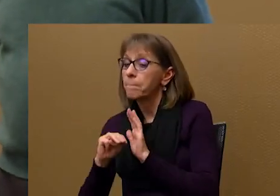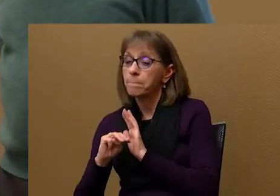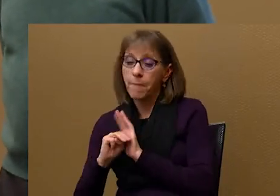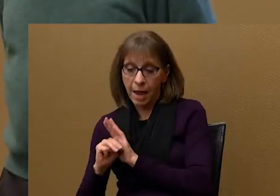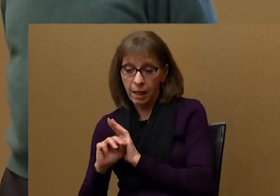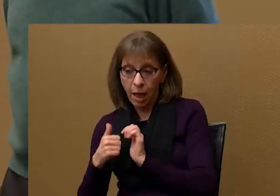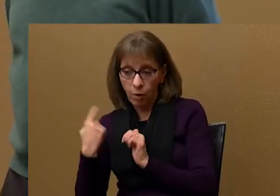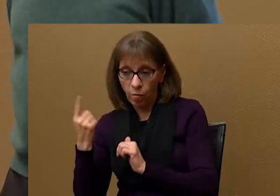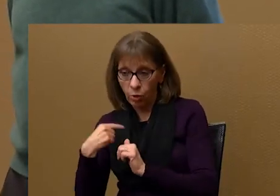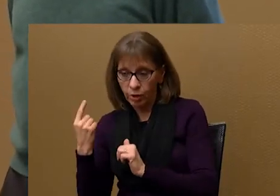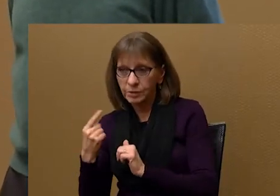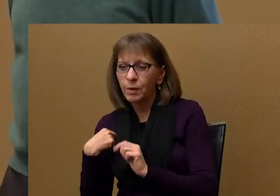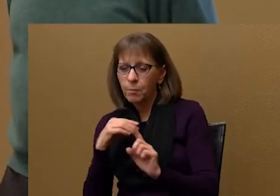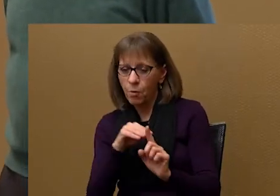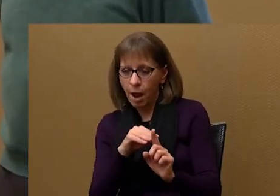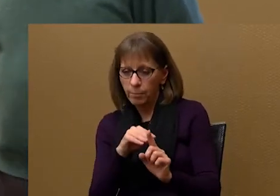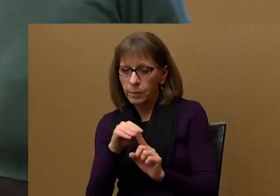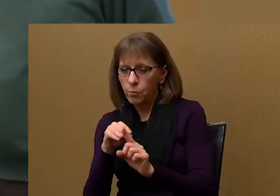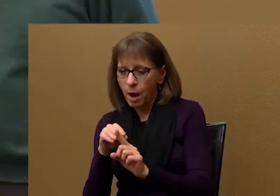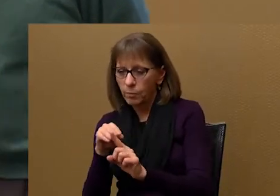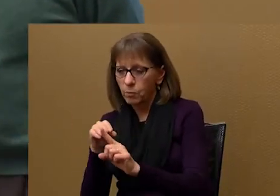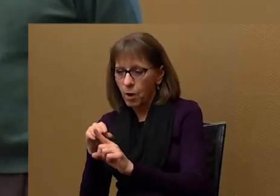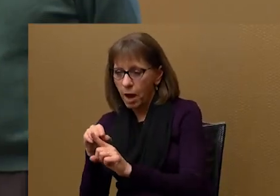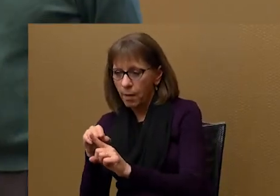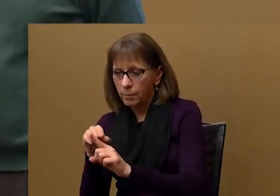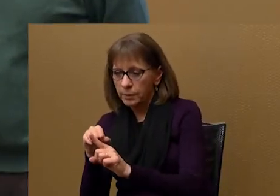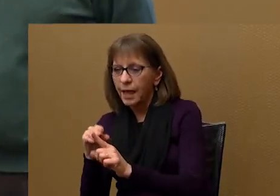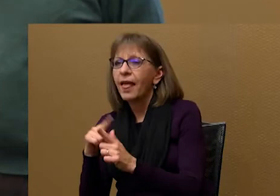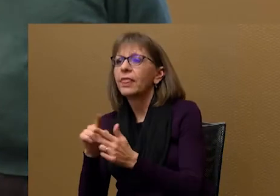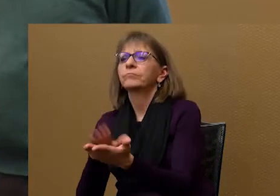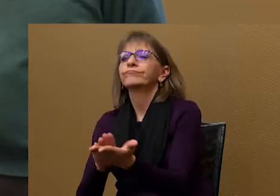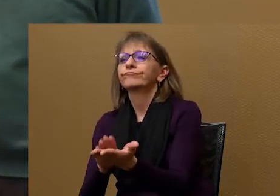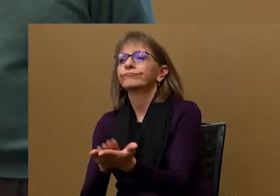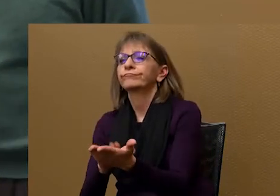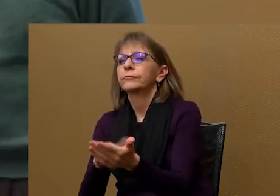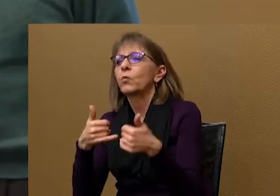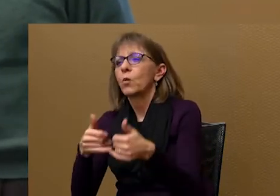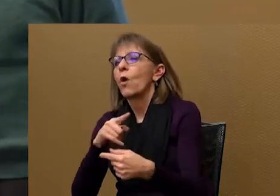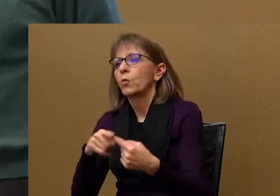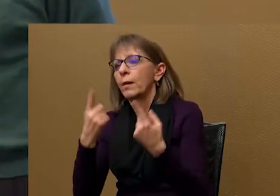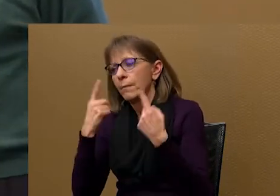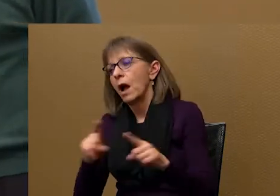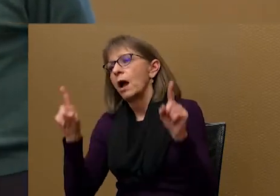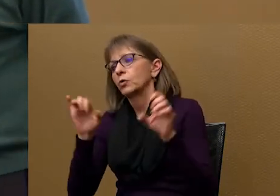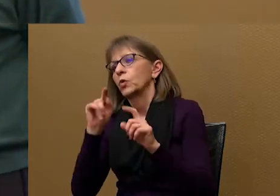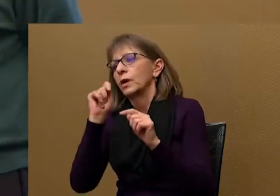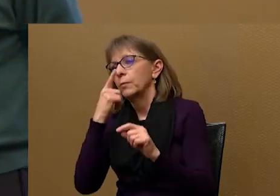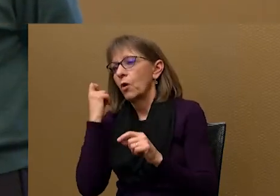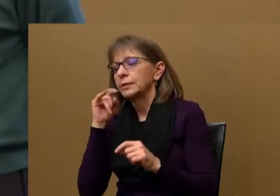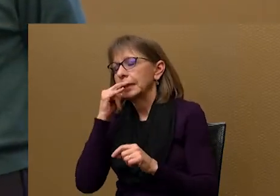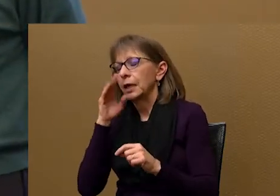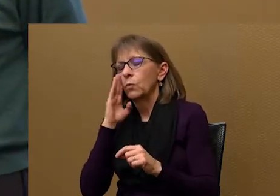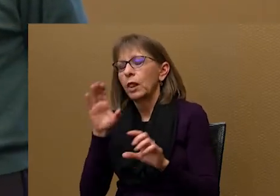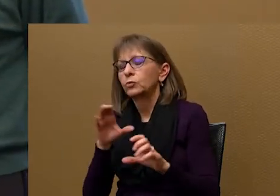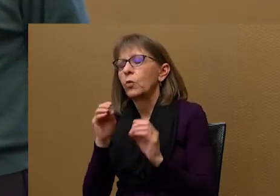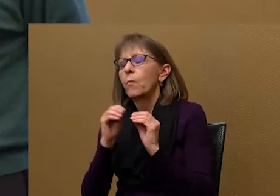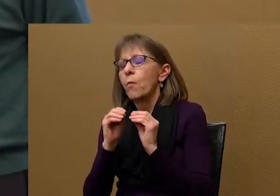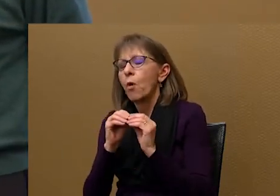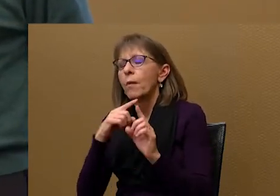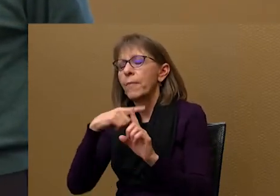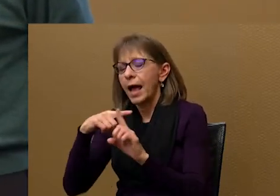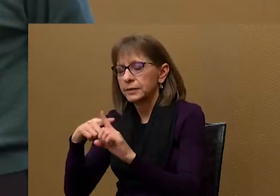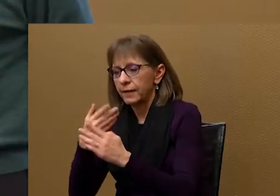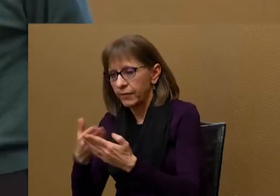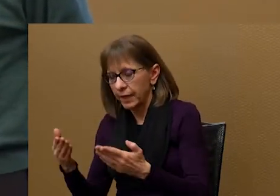we prompt them when we want them to do it, and then praise and reward them when they accomplish it, because a kid will do more